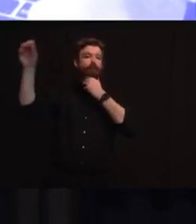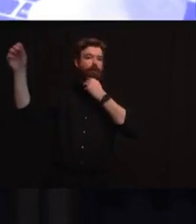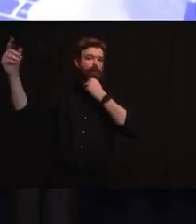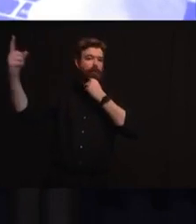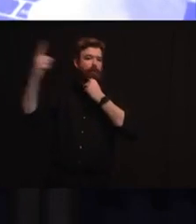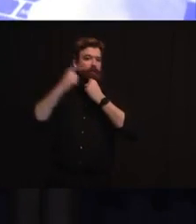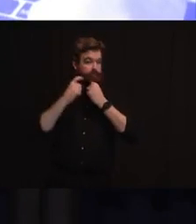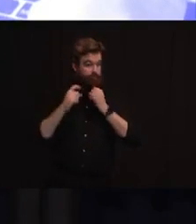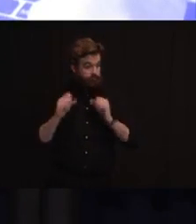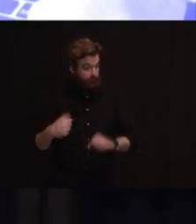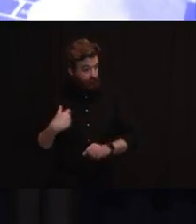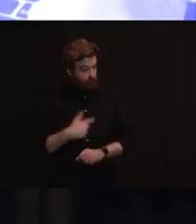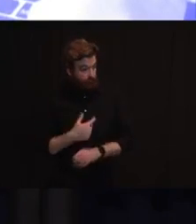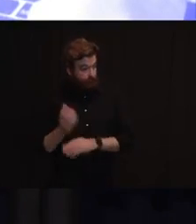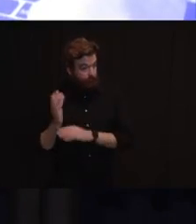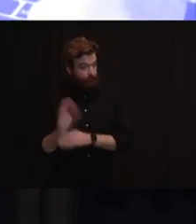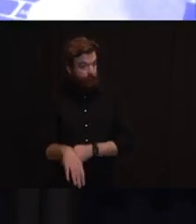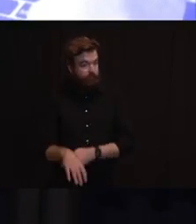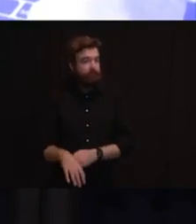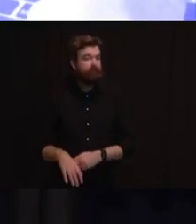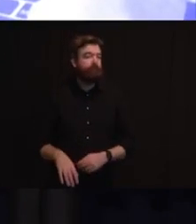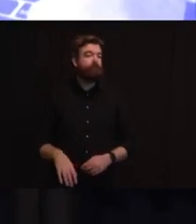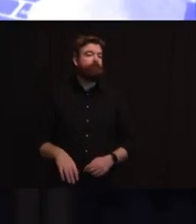now we're not.